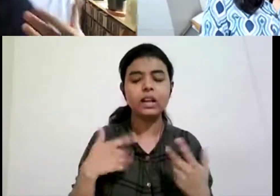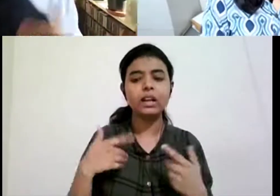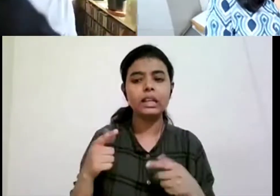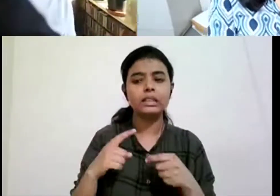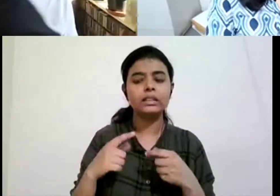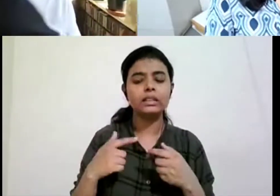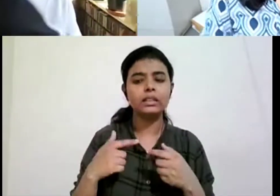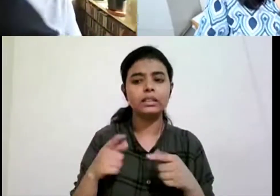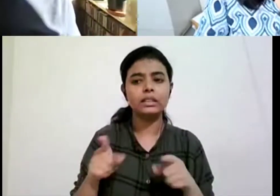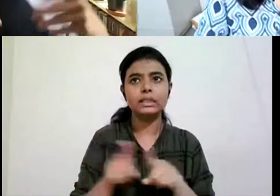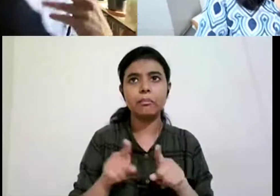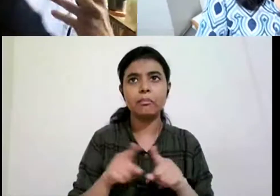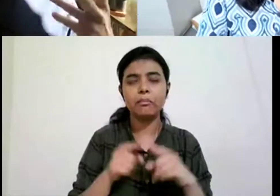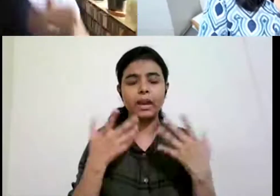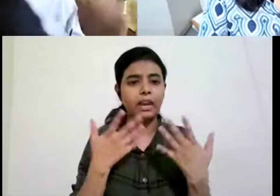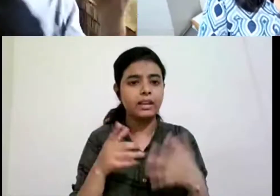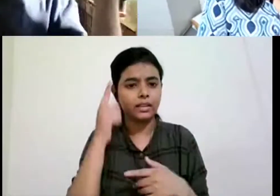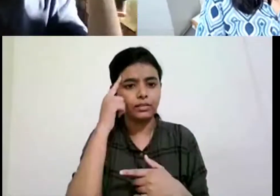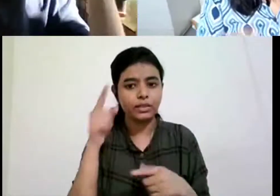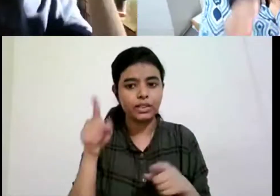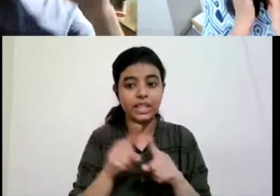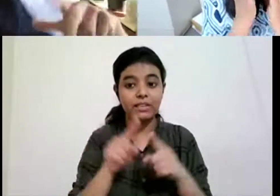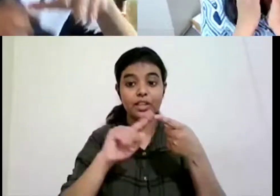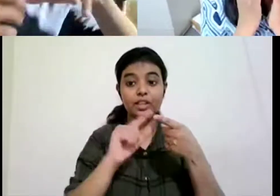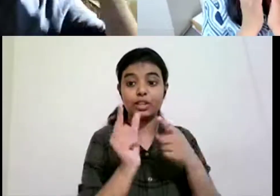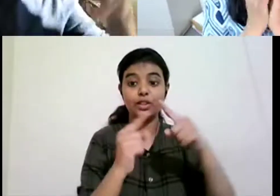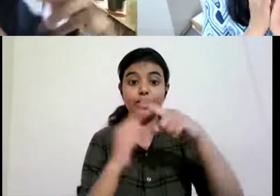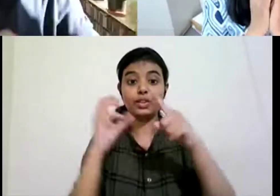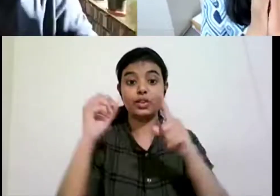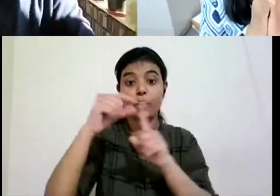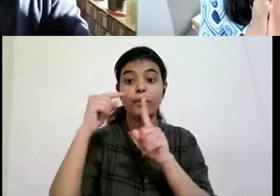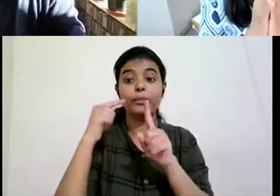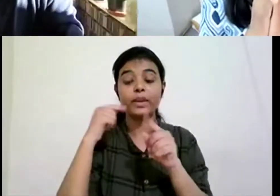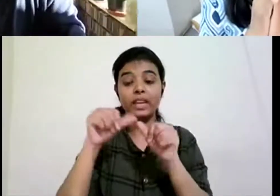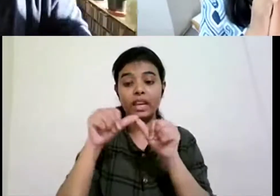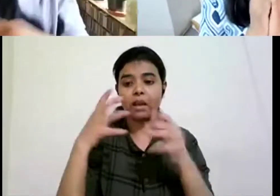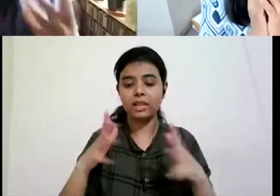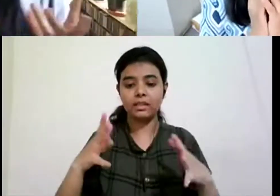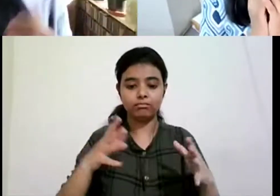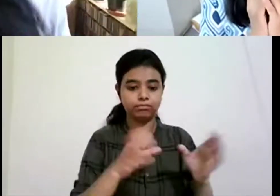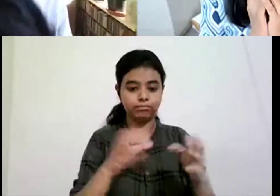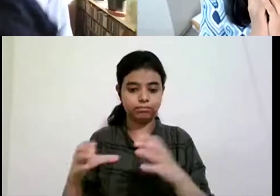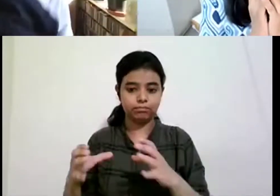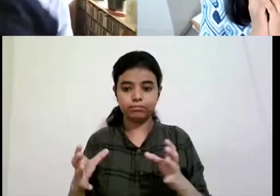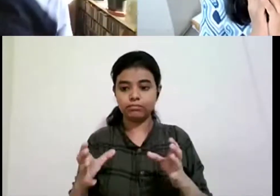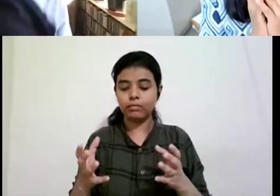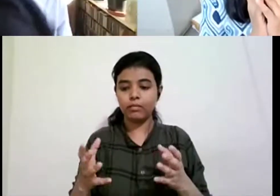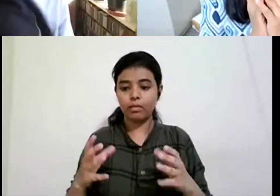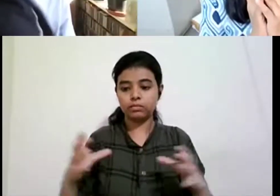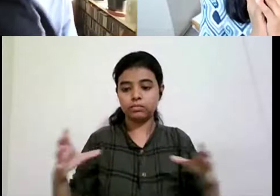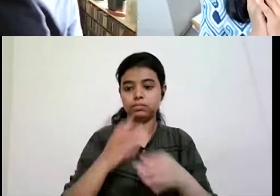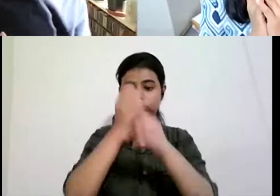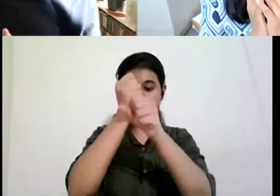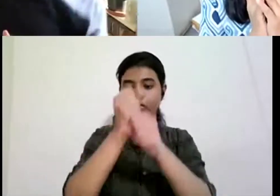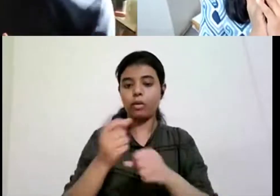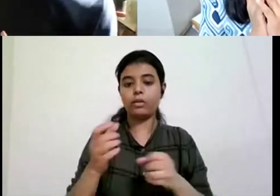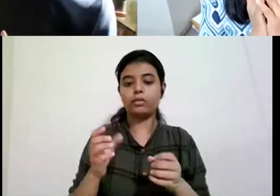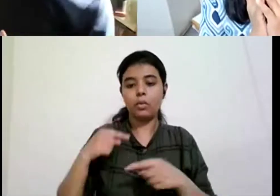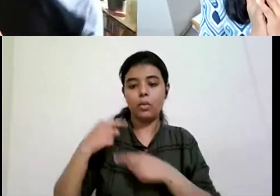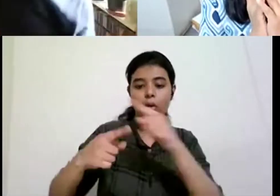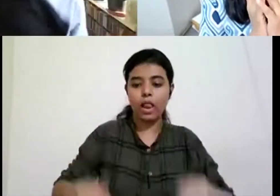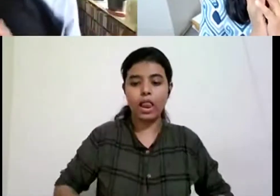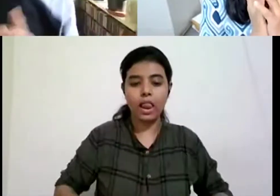can we expect that the utopia of inclusion is implemented in our everyday life? And of course, this